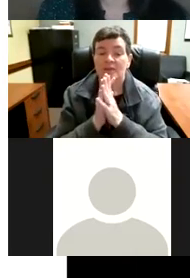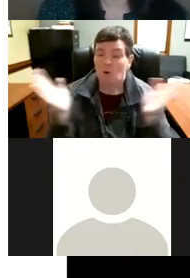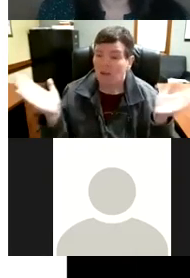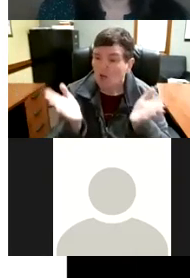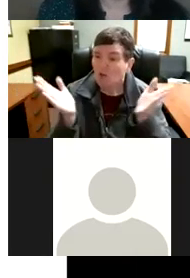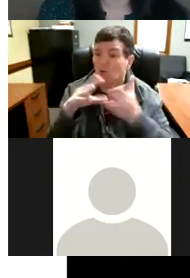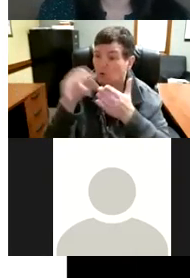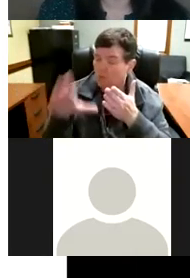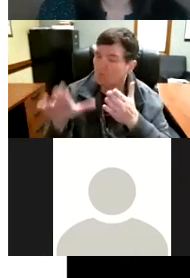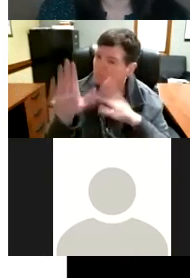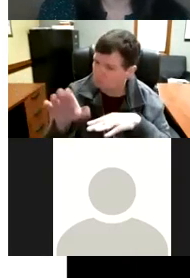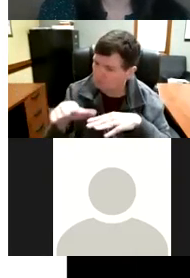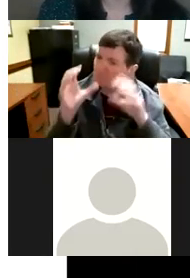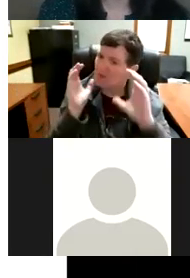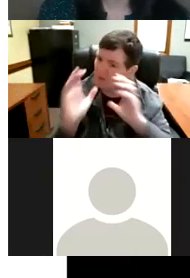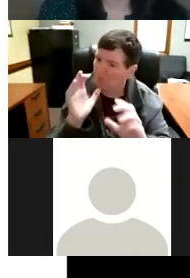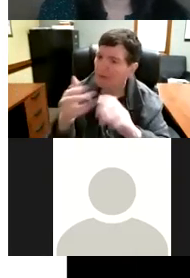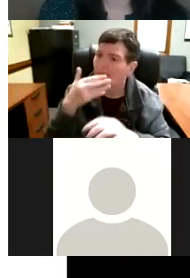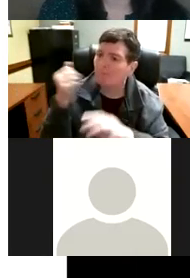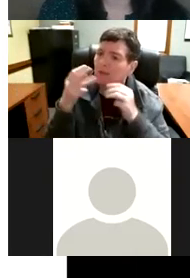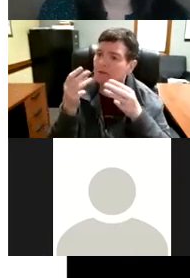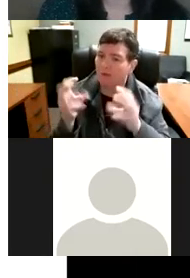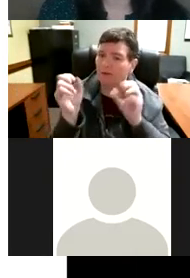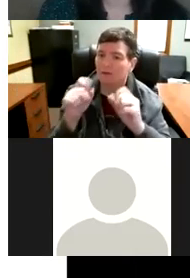to communicate in those multiple ways.